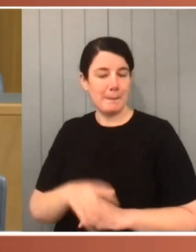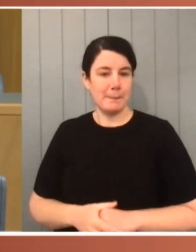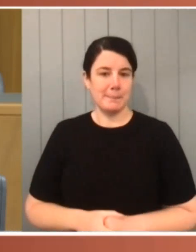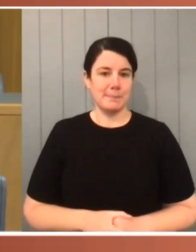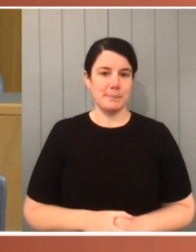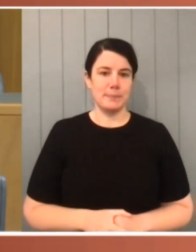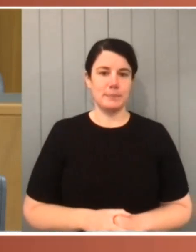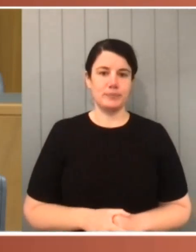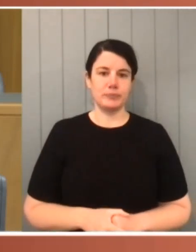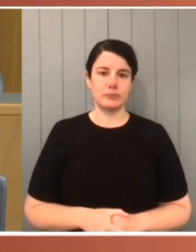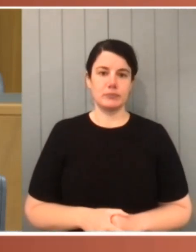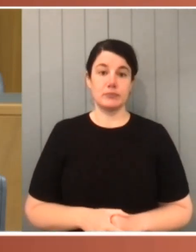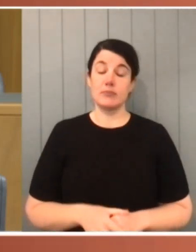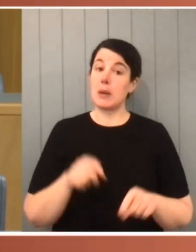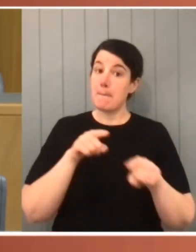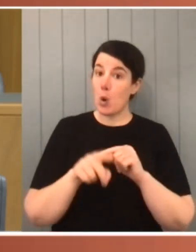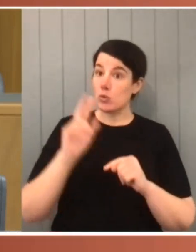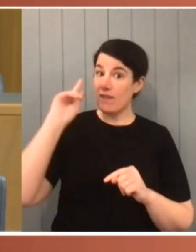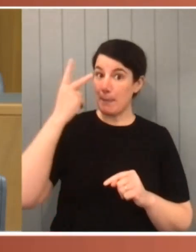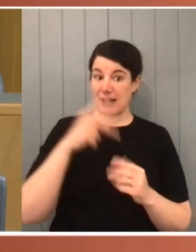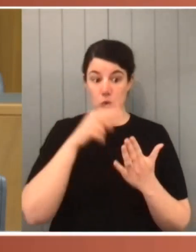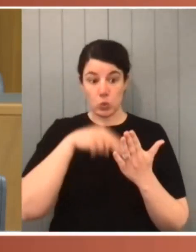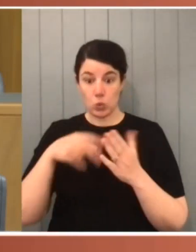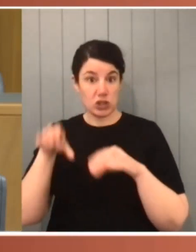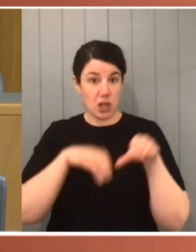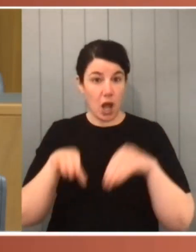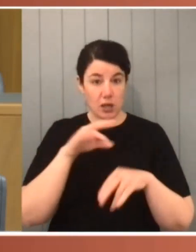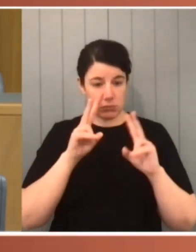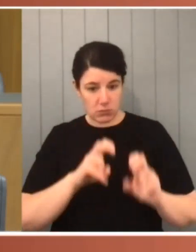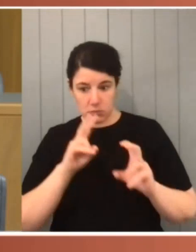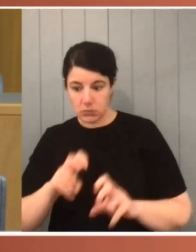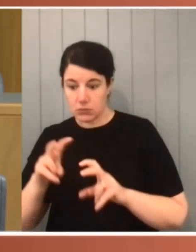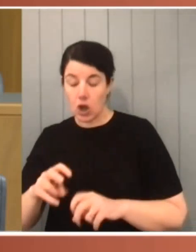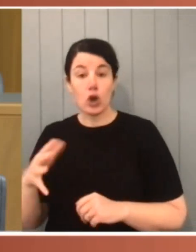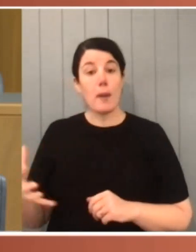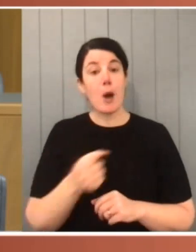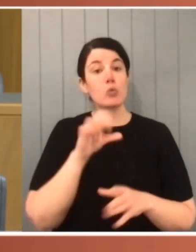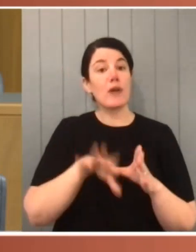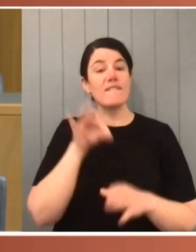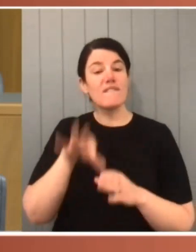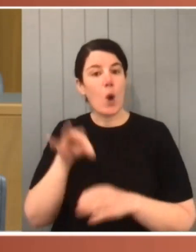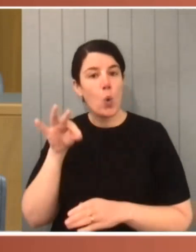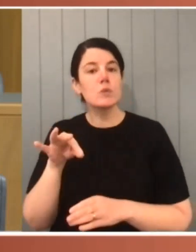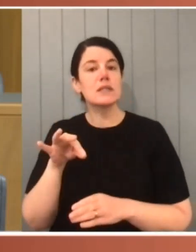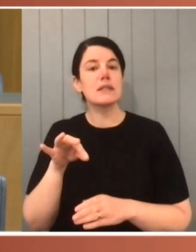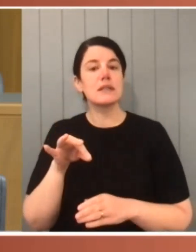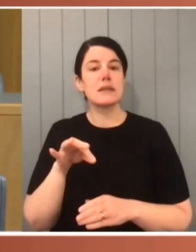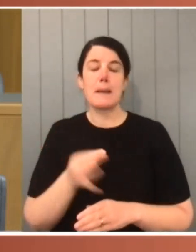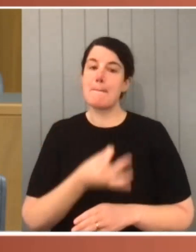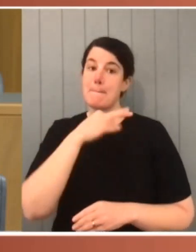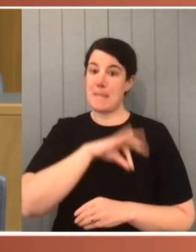most of the political science literature, which suggested that compulsory voting narrowly benefited